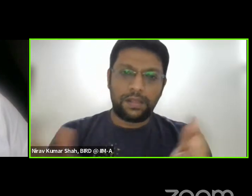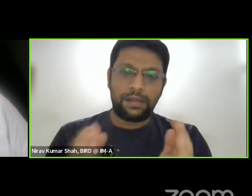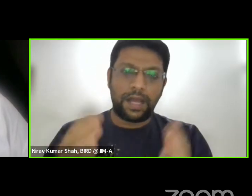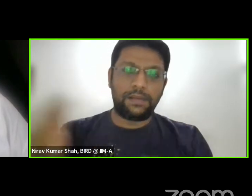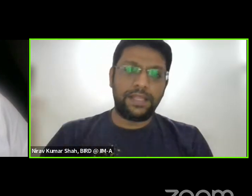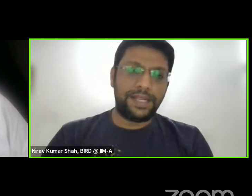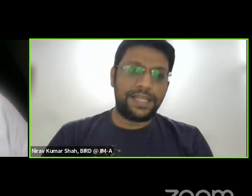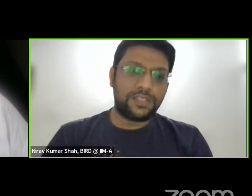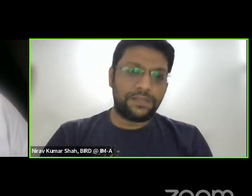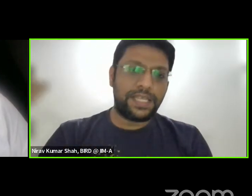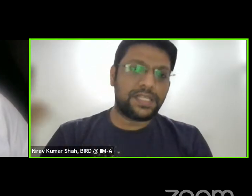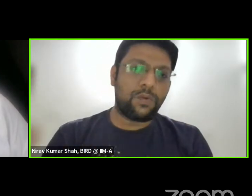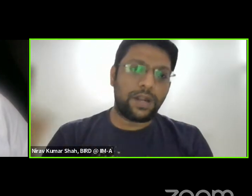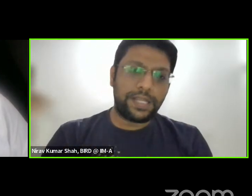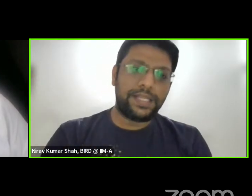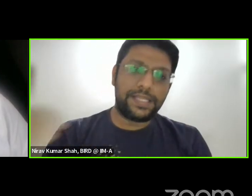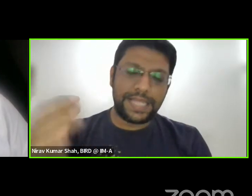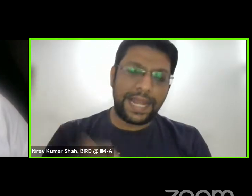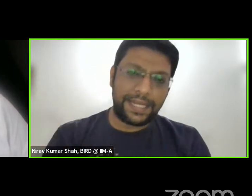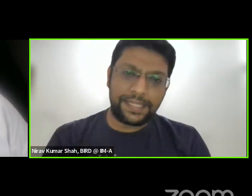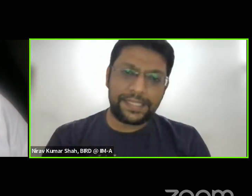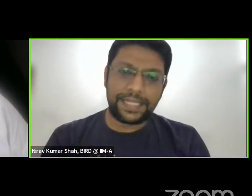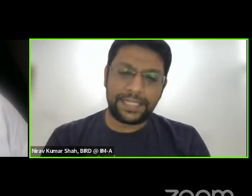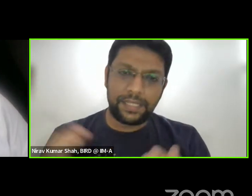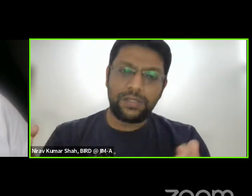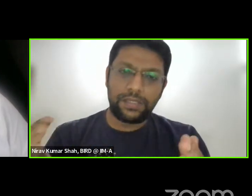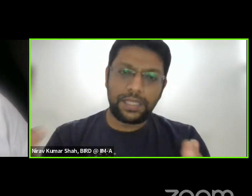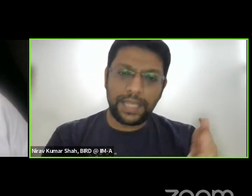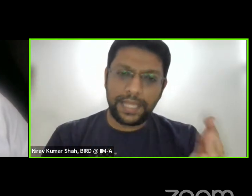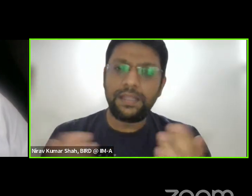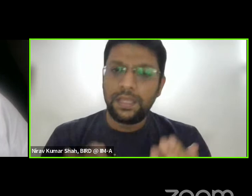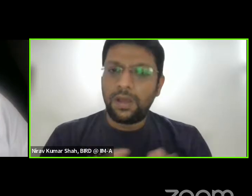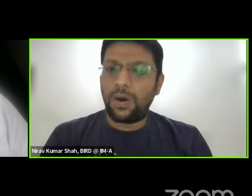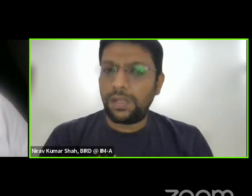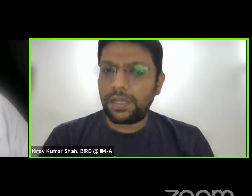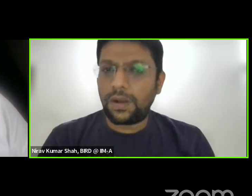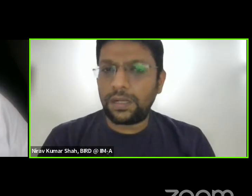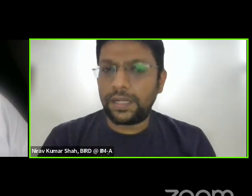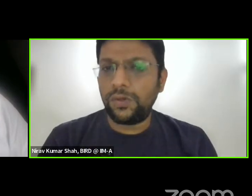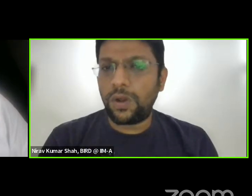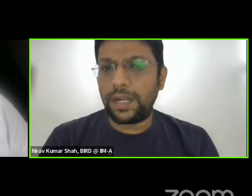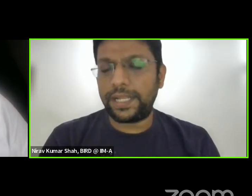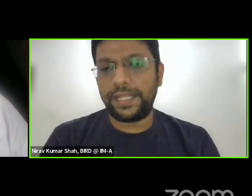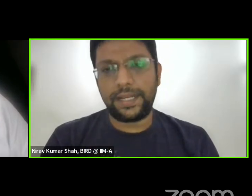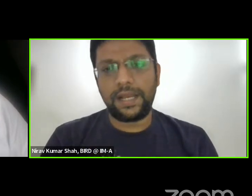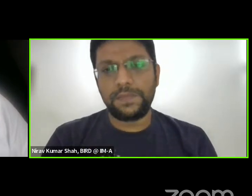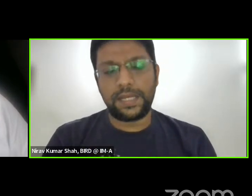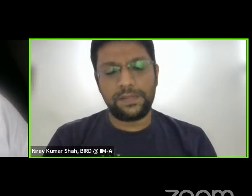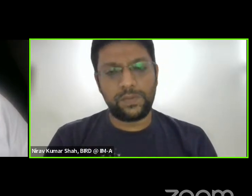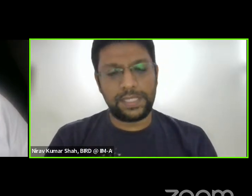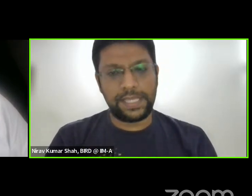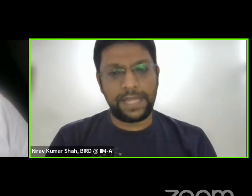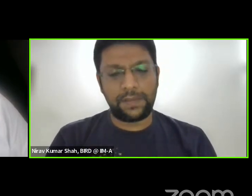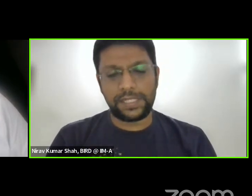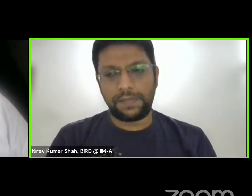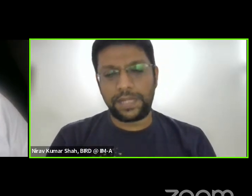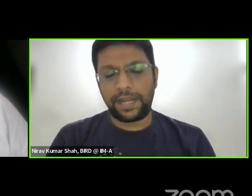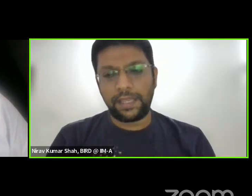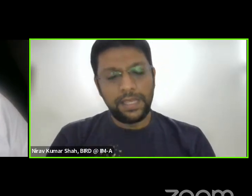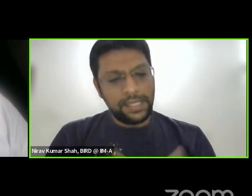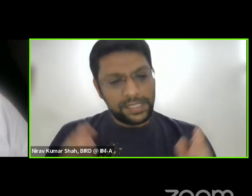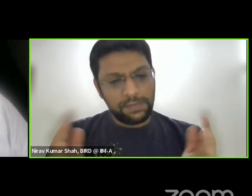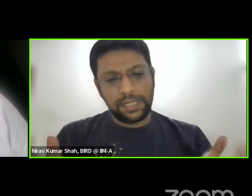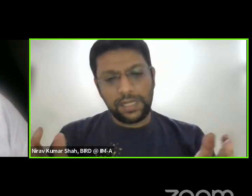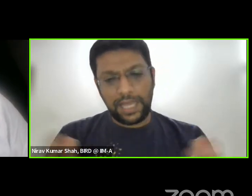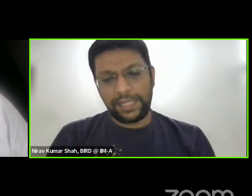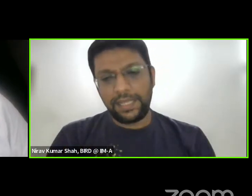so in the list of things they wanted, they just added this as an issue thing, and all the content, new content that comes with same language